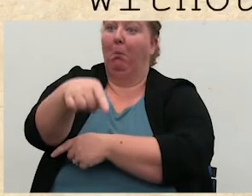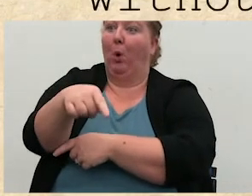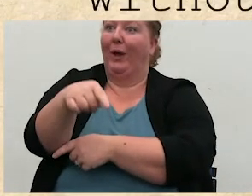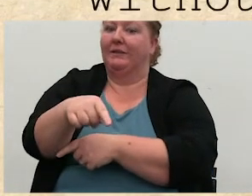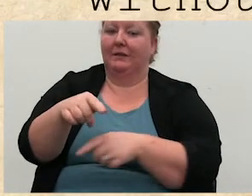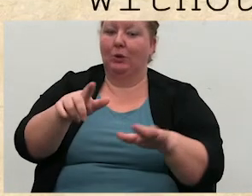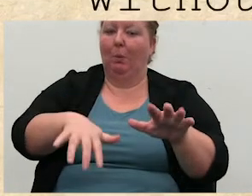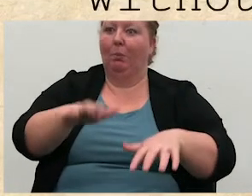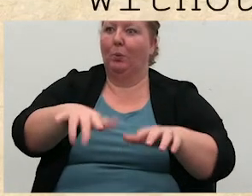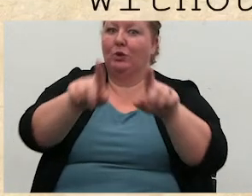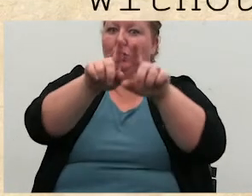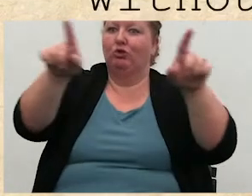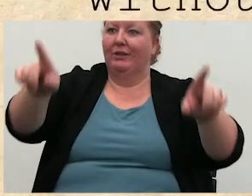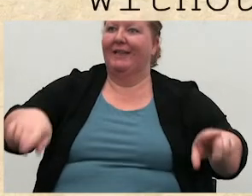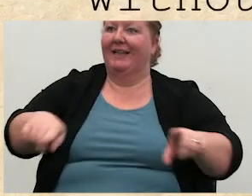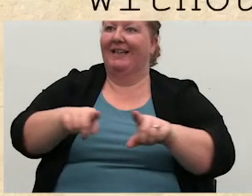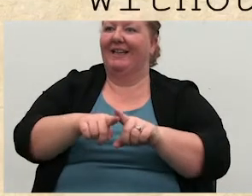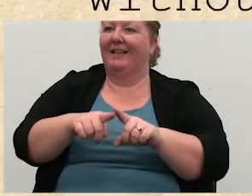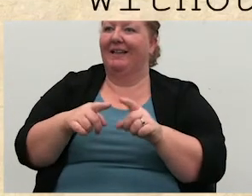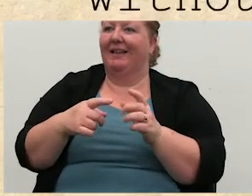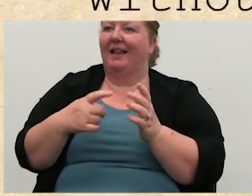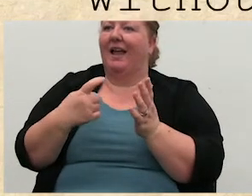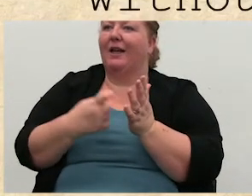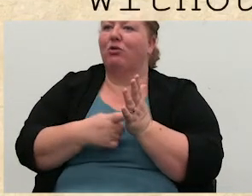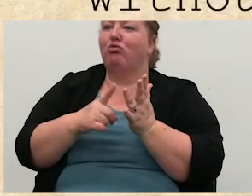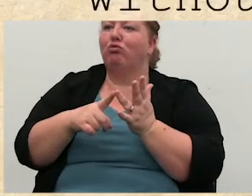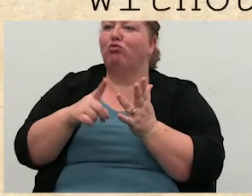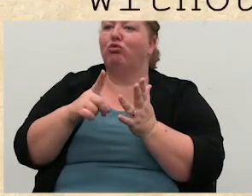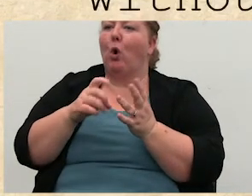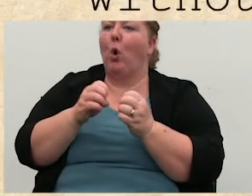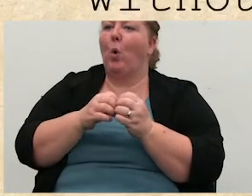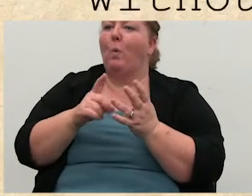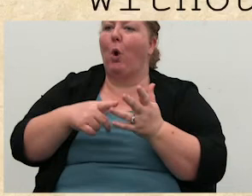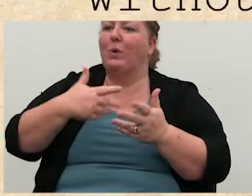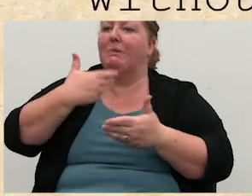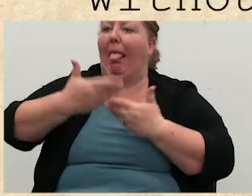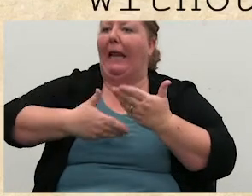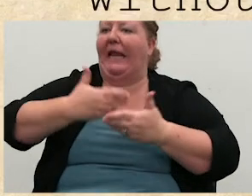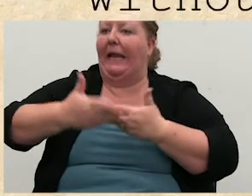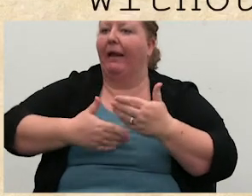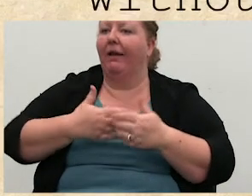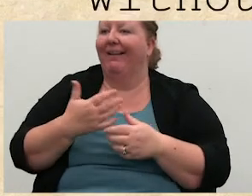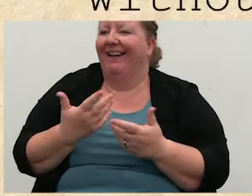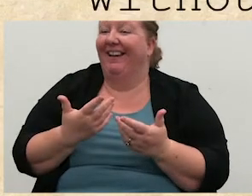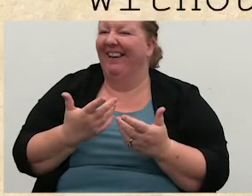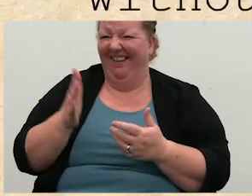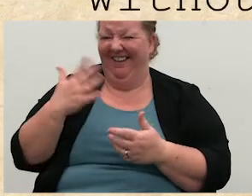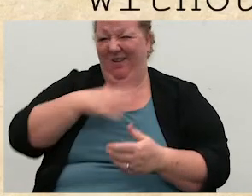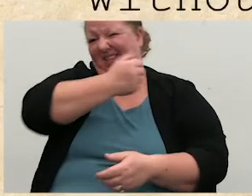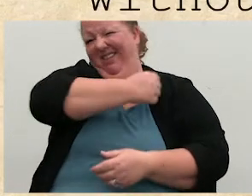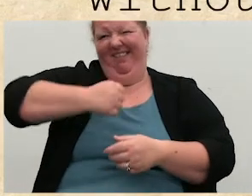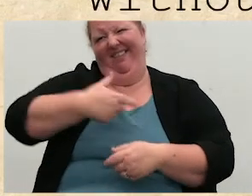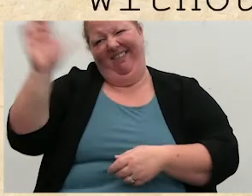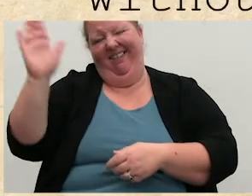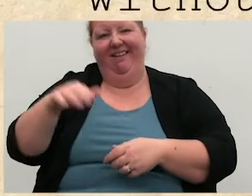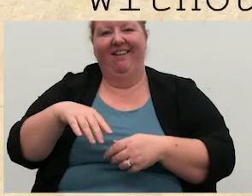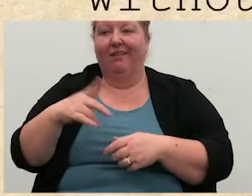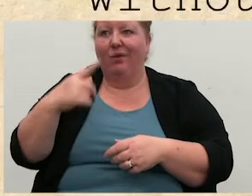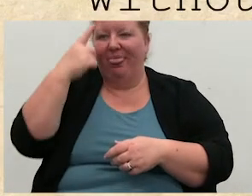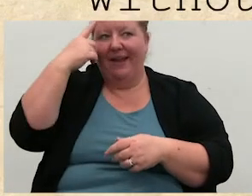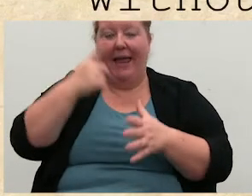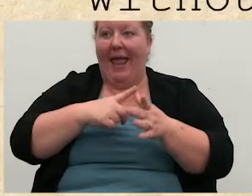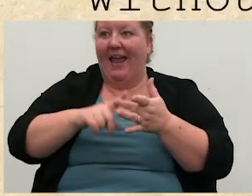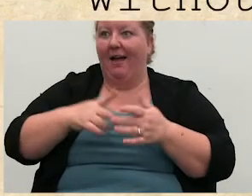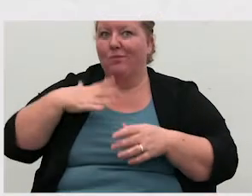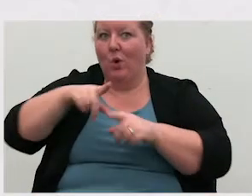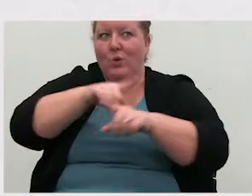at your computer screen, robo-screening something that you're doing. I want to get rid of those. When you think of AI, I want you